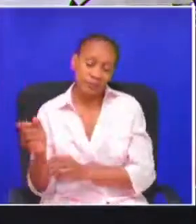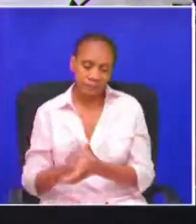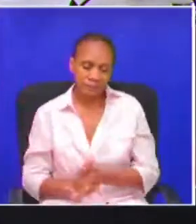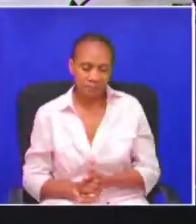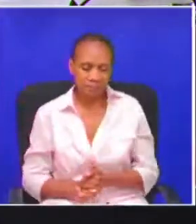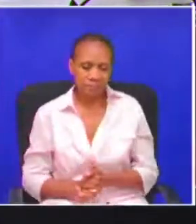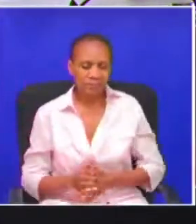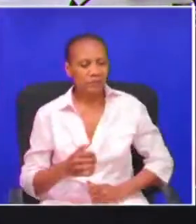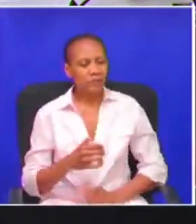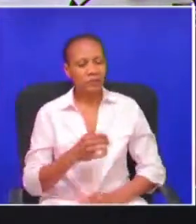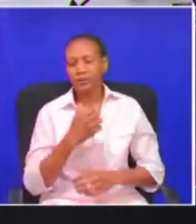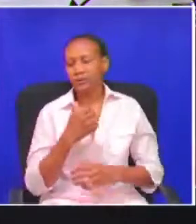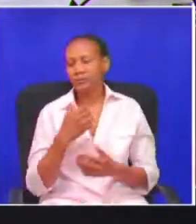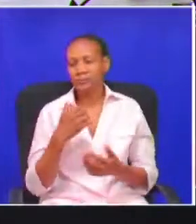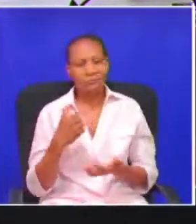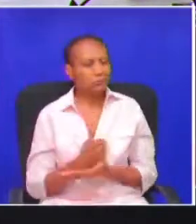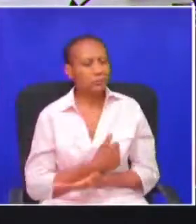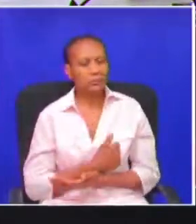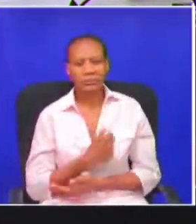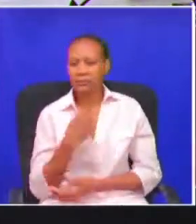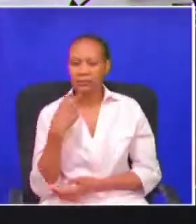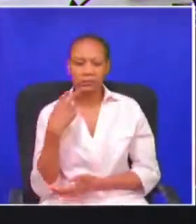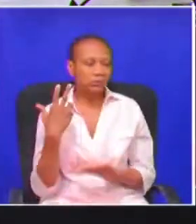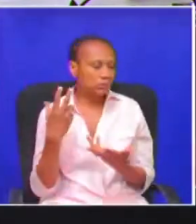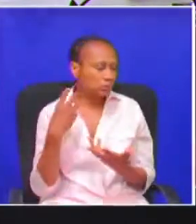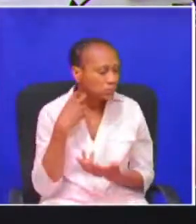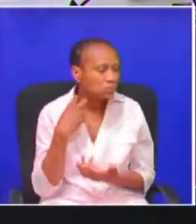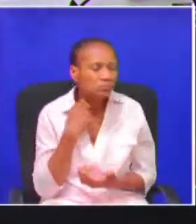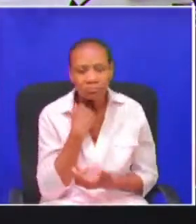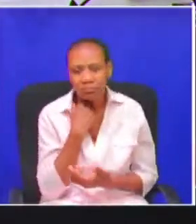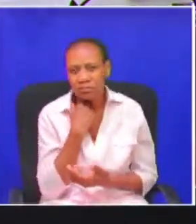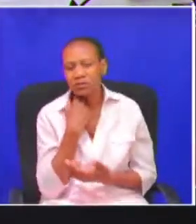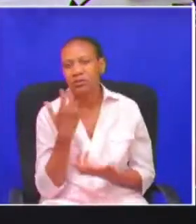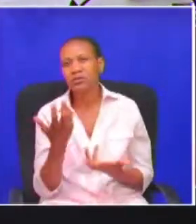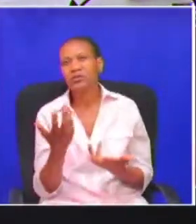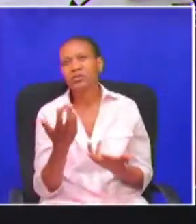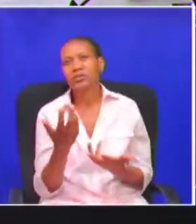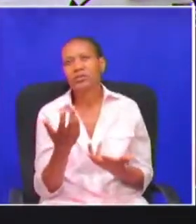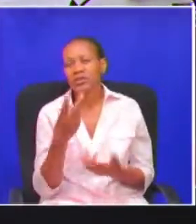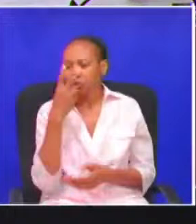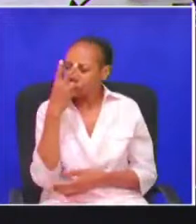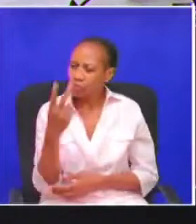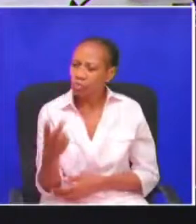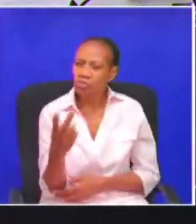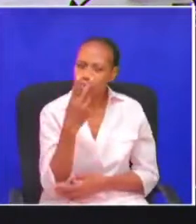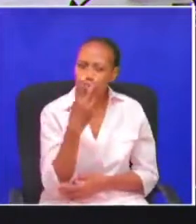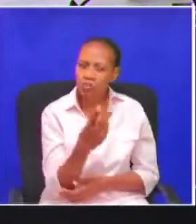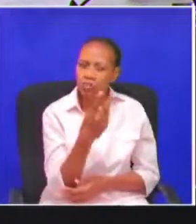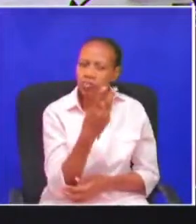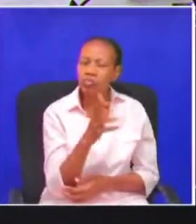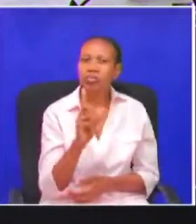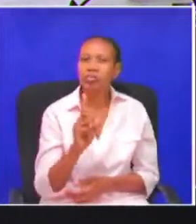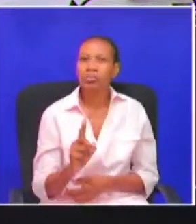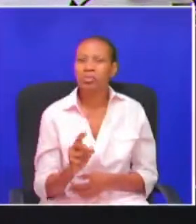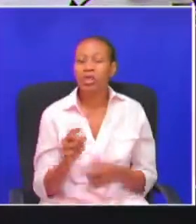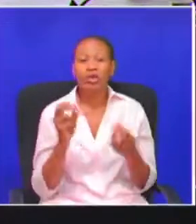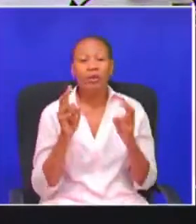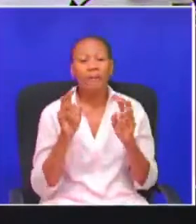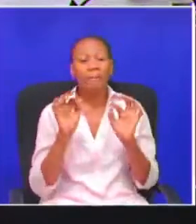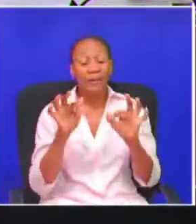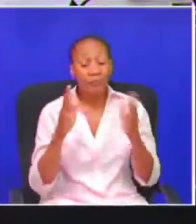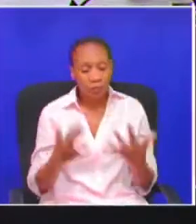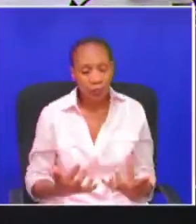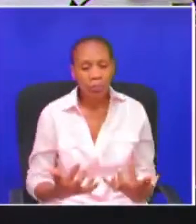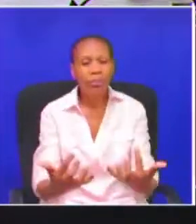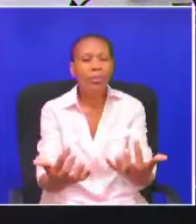very disturbing, and it continues to be disturbing to see how ordinary people